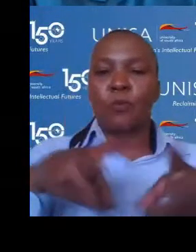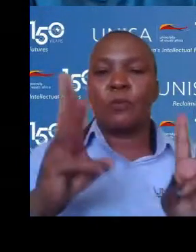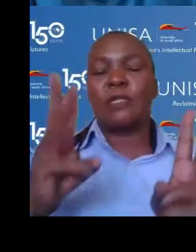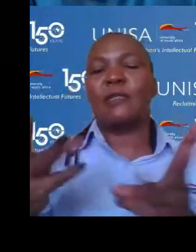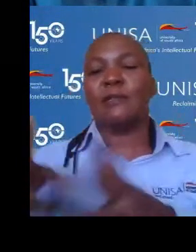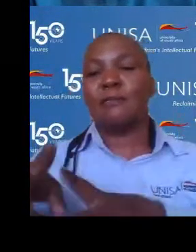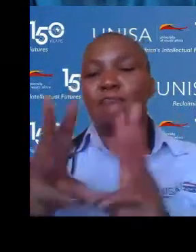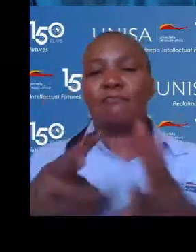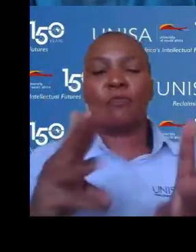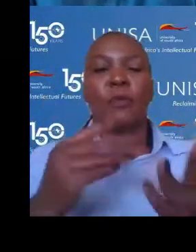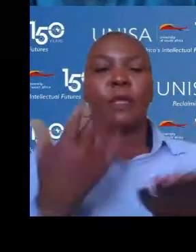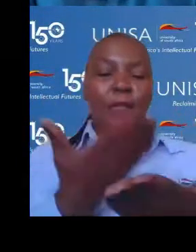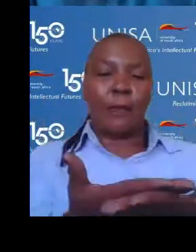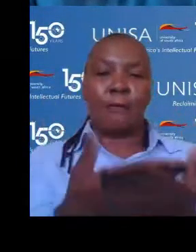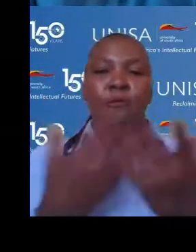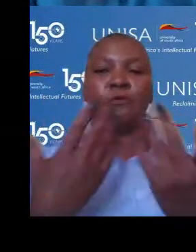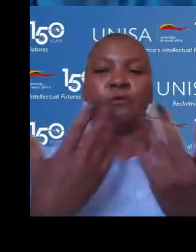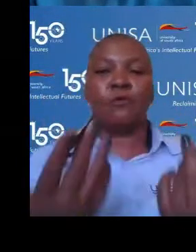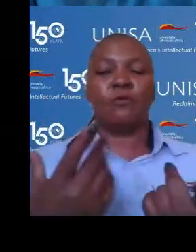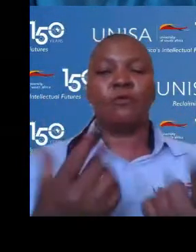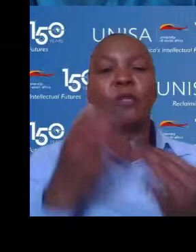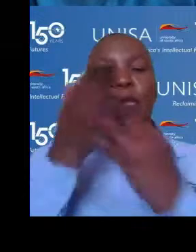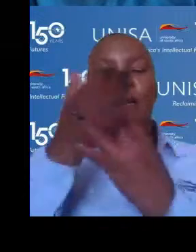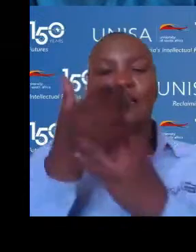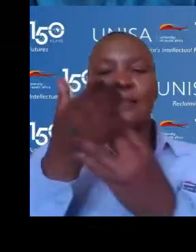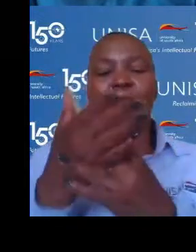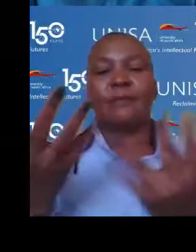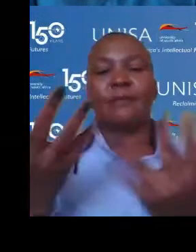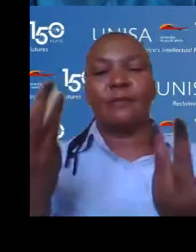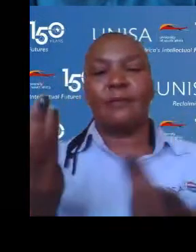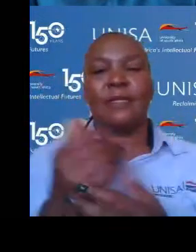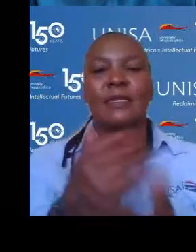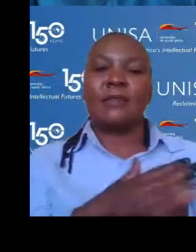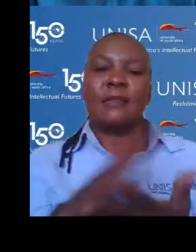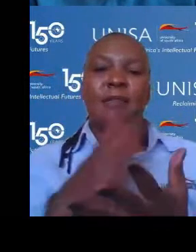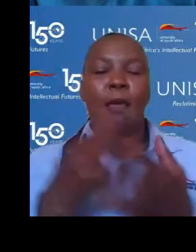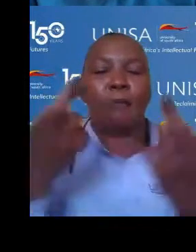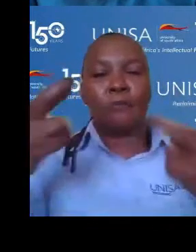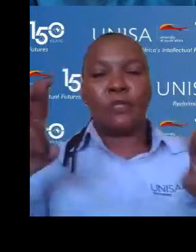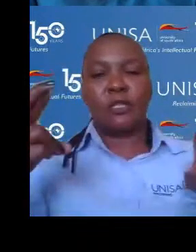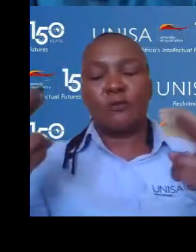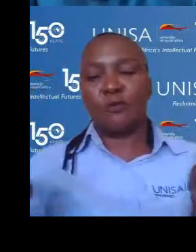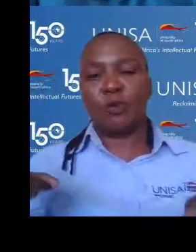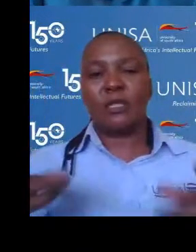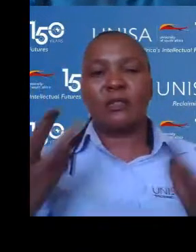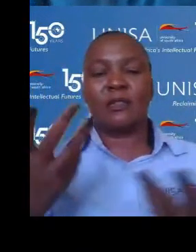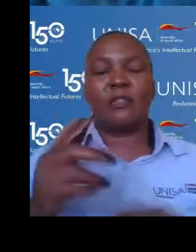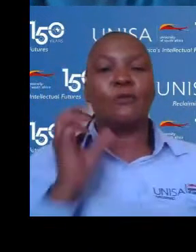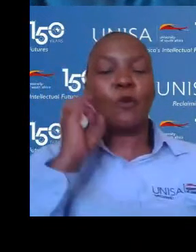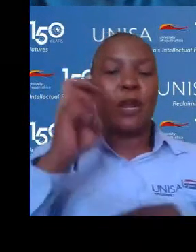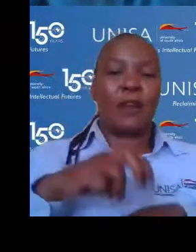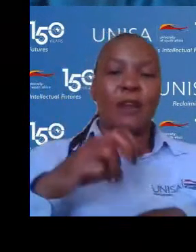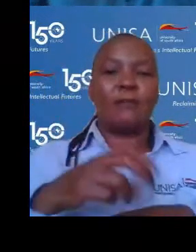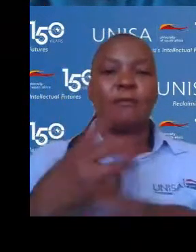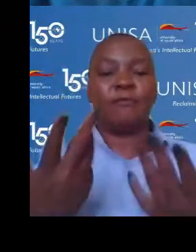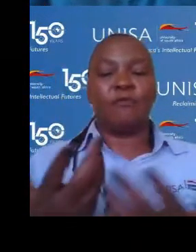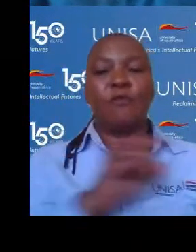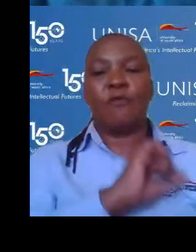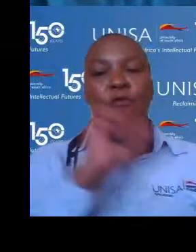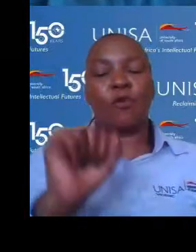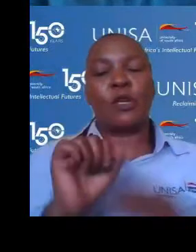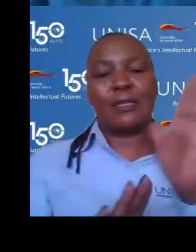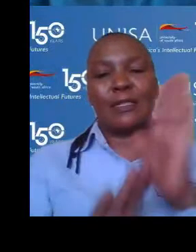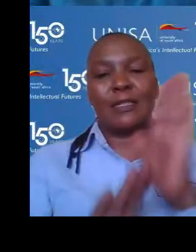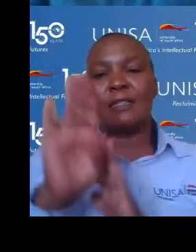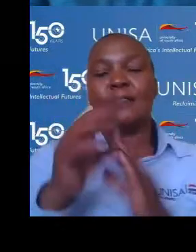able to already access certain resources that you need for your success at UNISA.